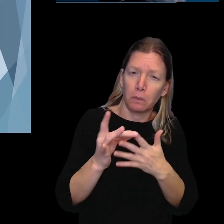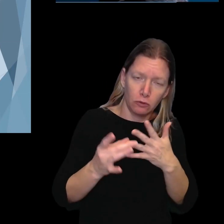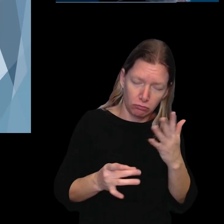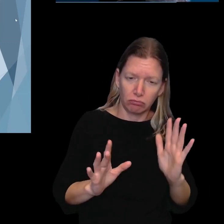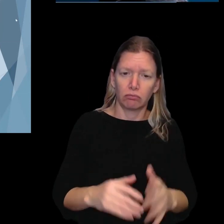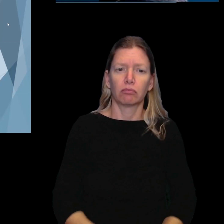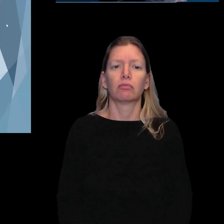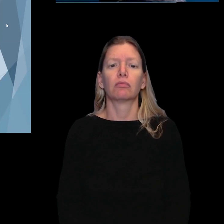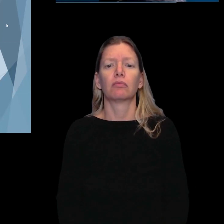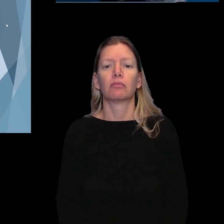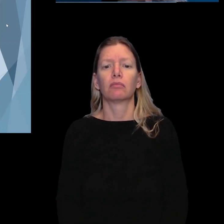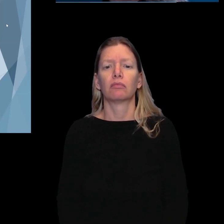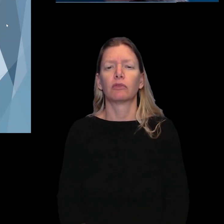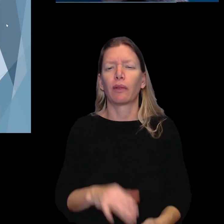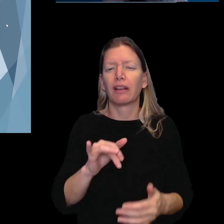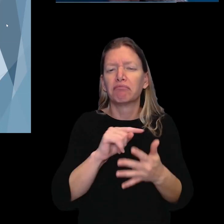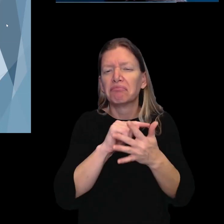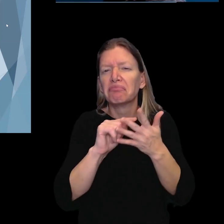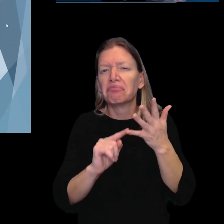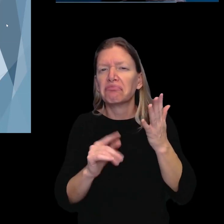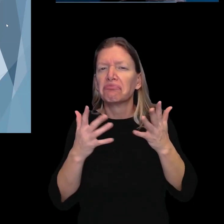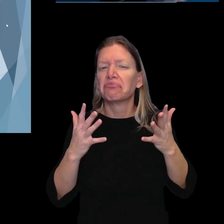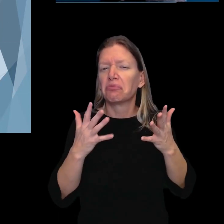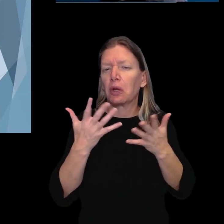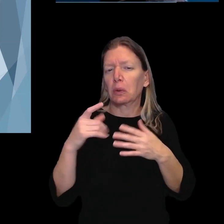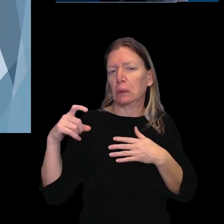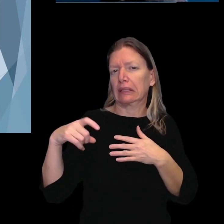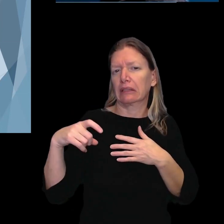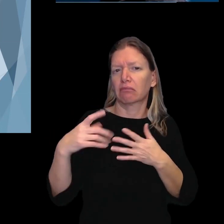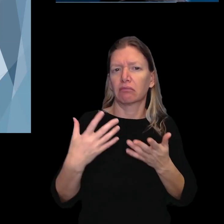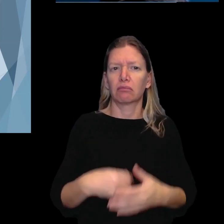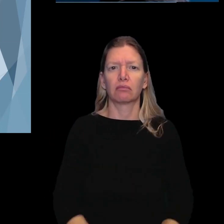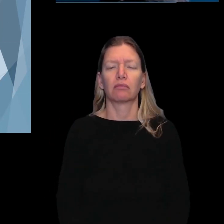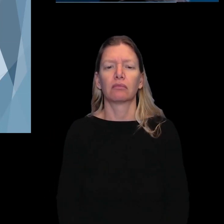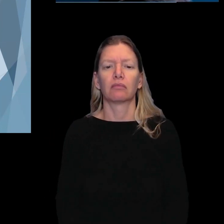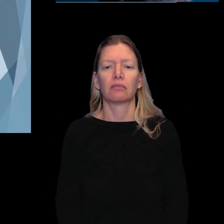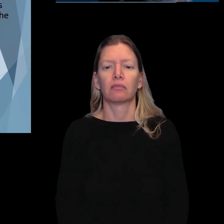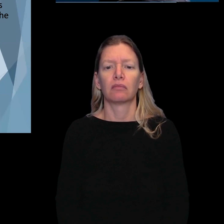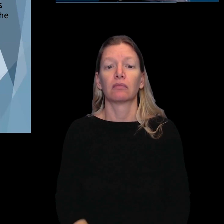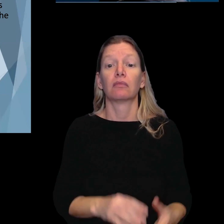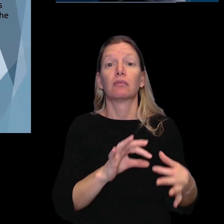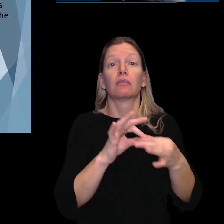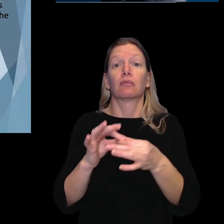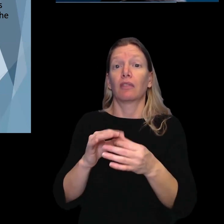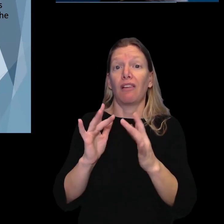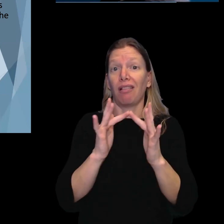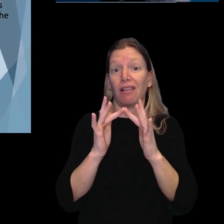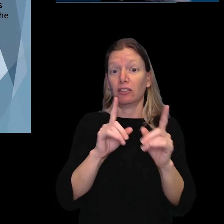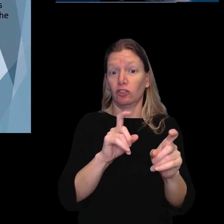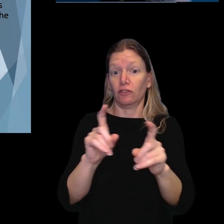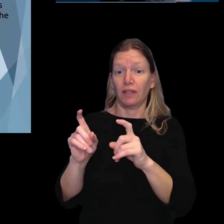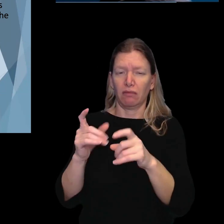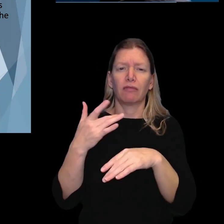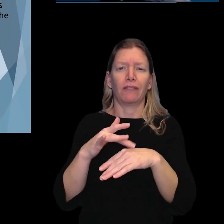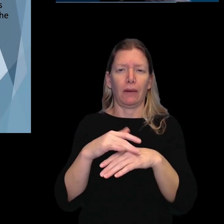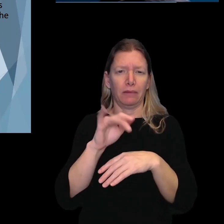notes. And That's about it in terms of necessary equipment. In terms of